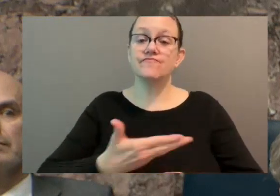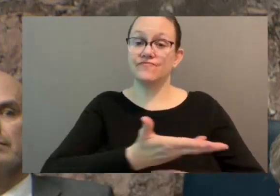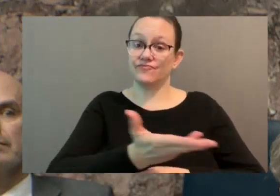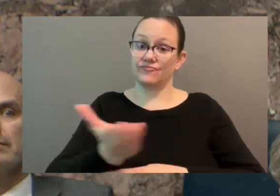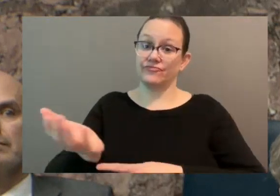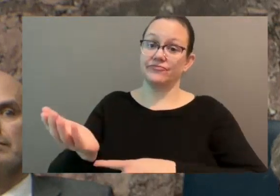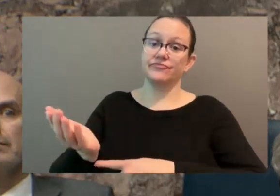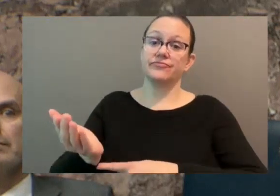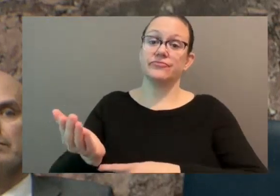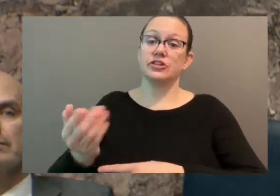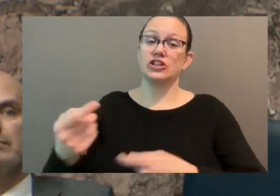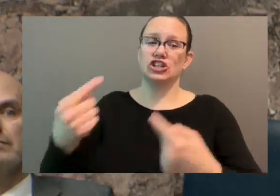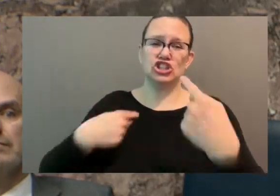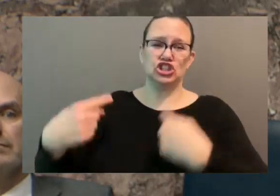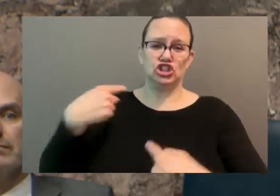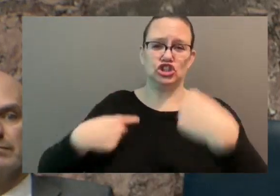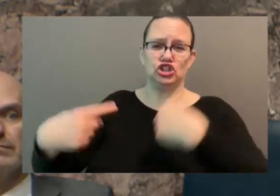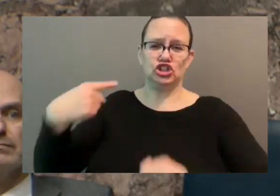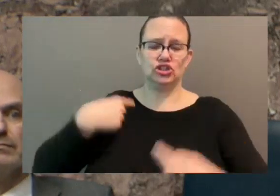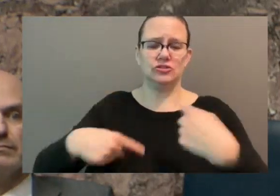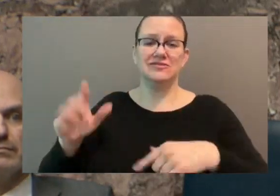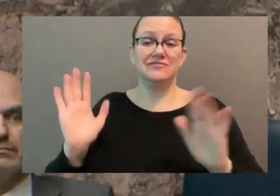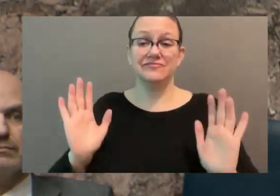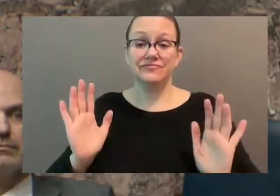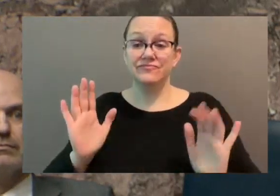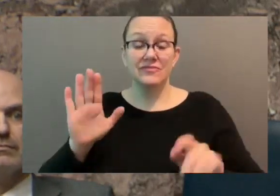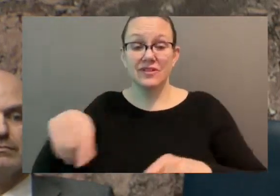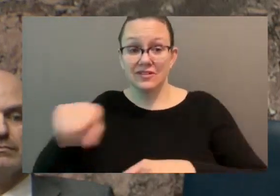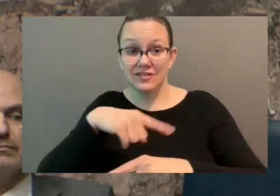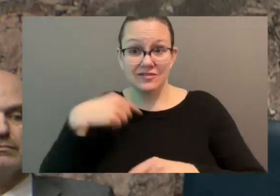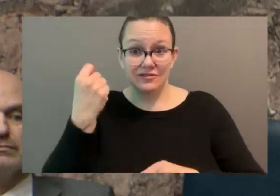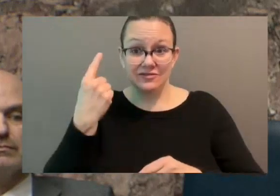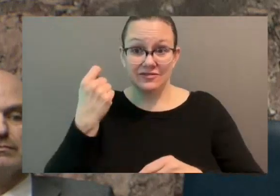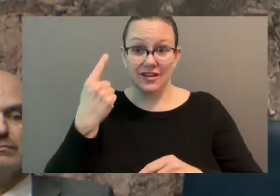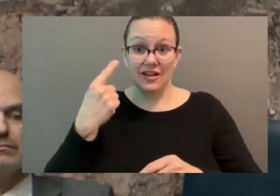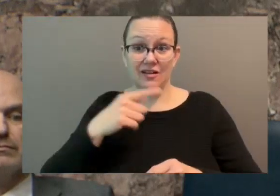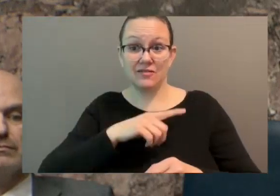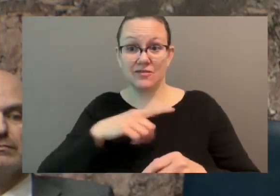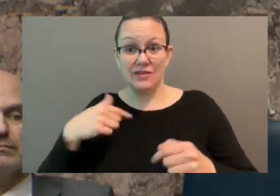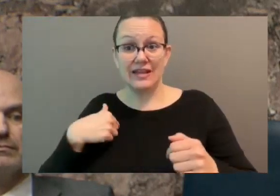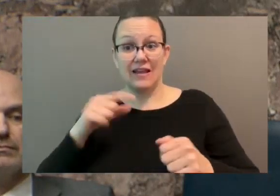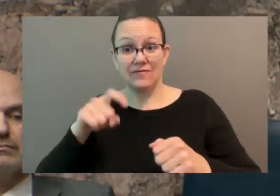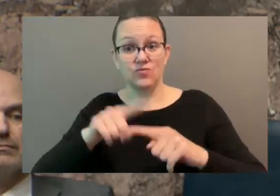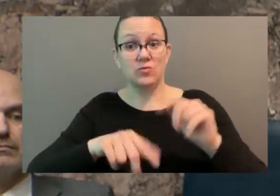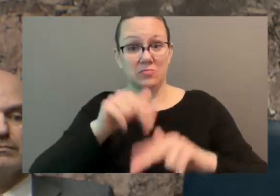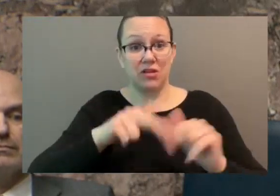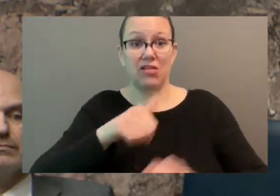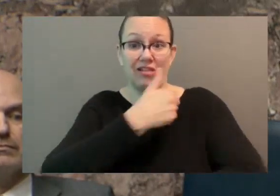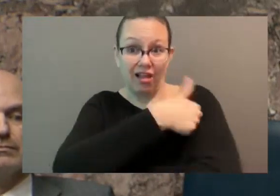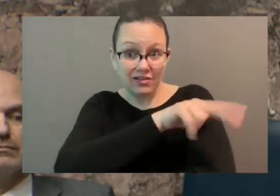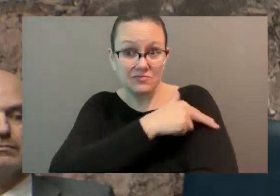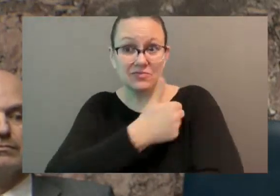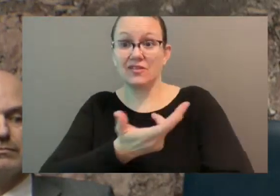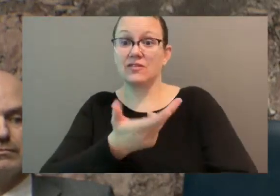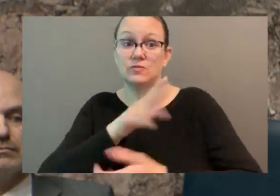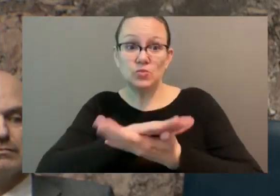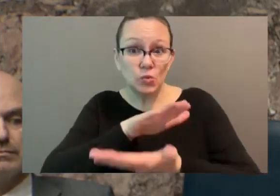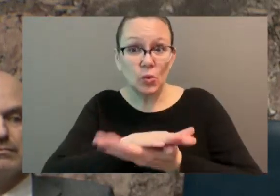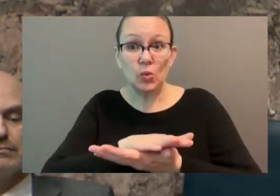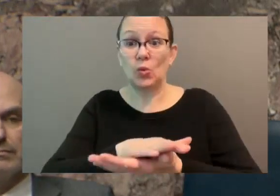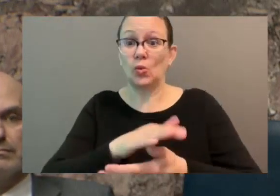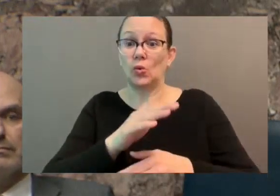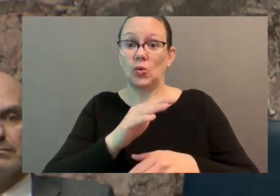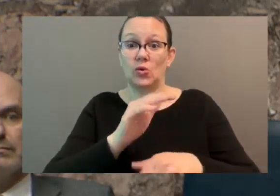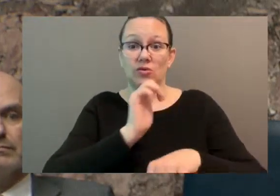hospitals, we have had to build schools, we have had to build roads, we have had to make housing a priority because of what we